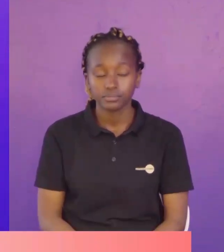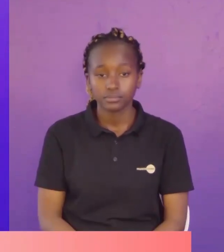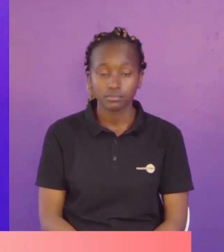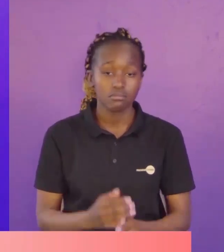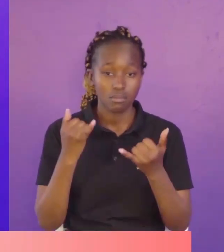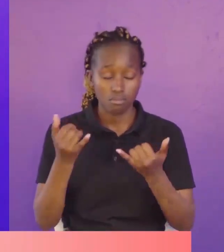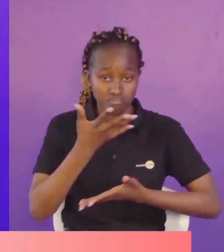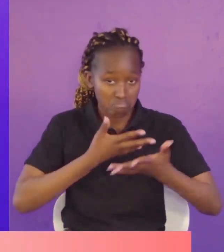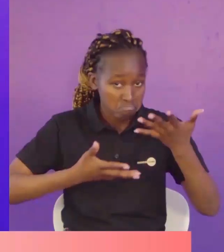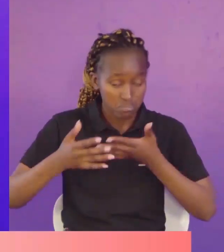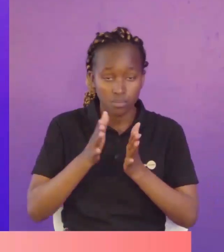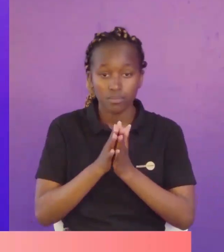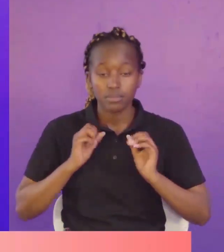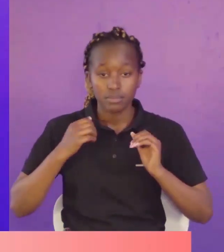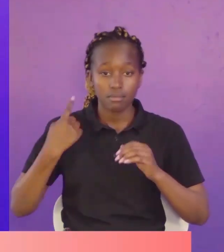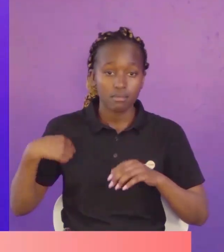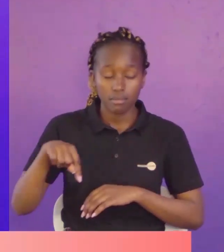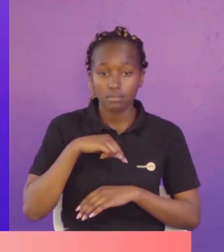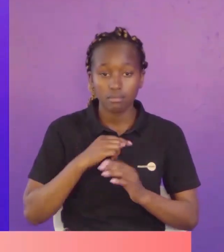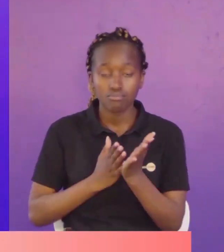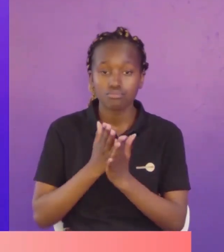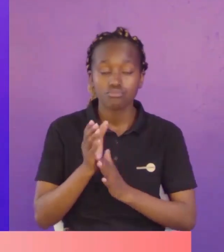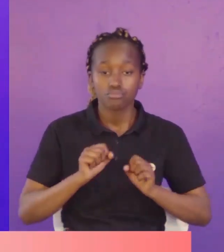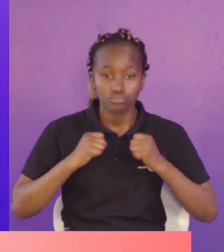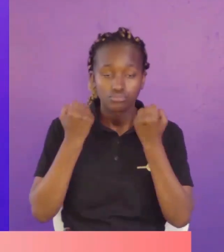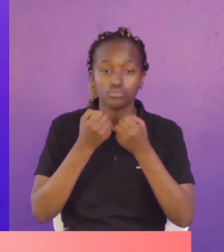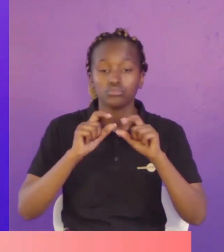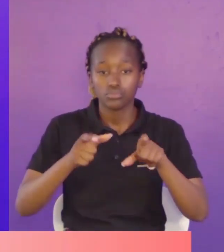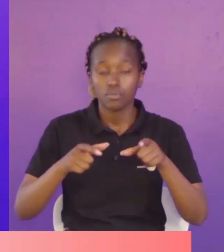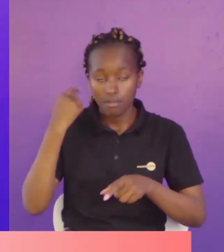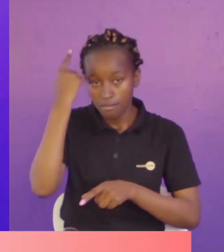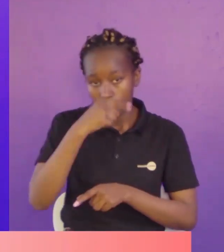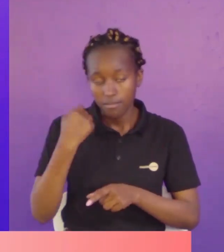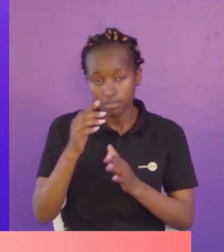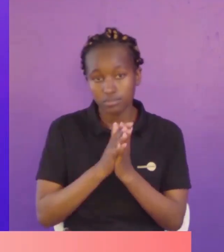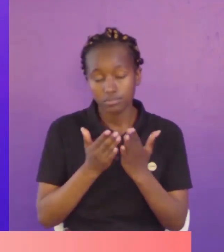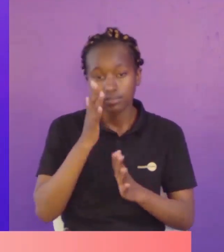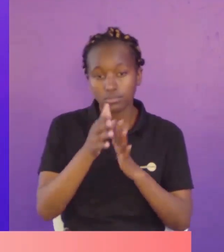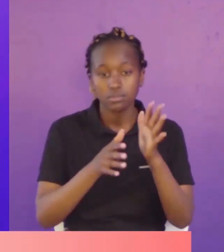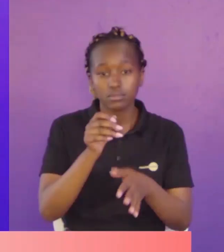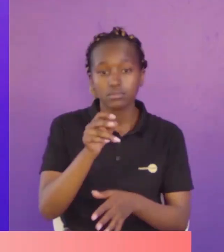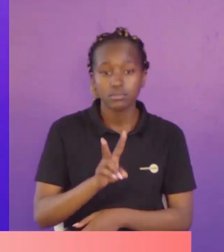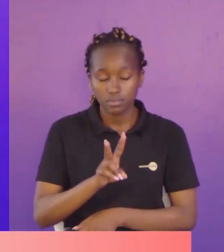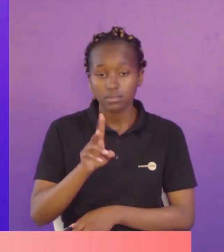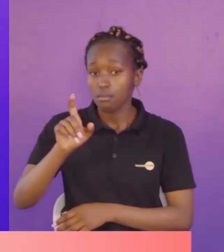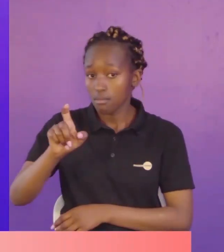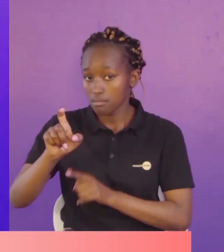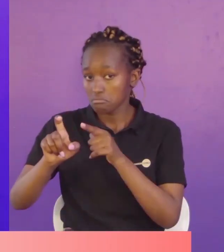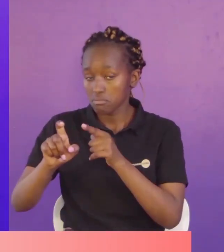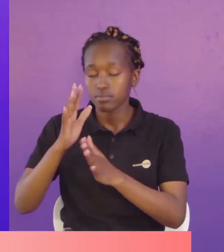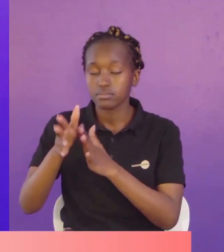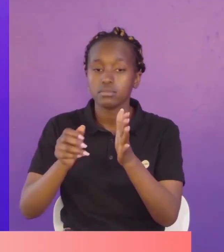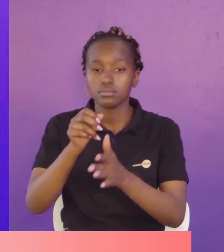Interact with us on our social media platforms. Facebook is Science TV, that's our page. X, Science TV